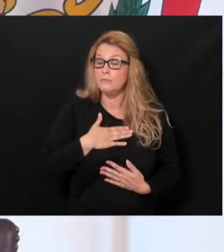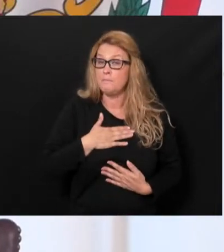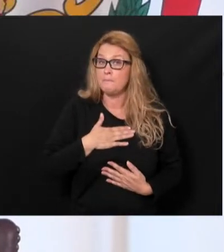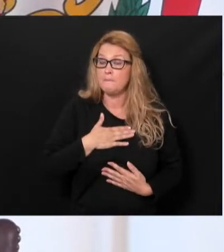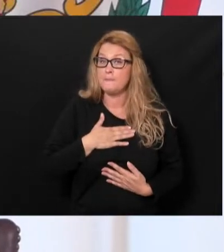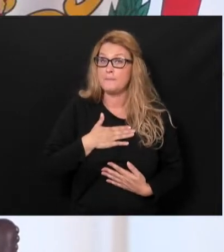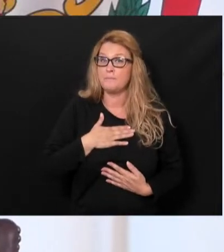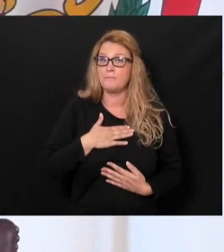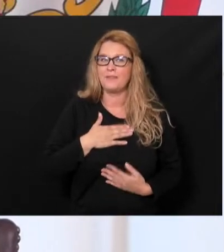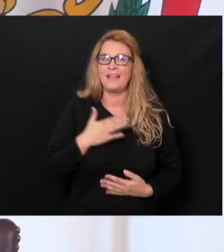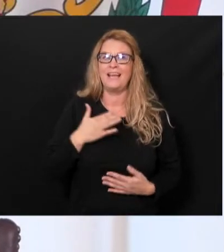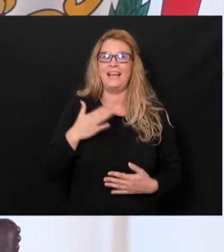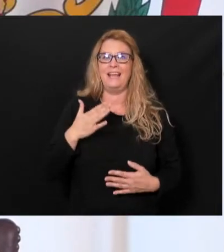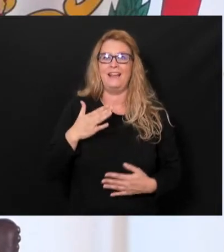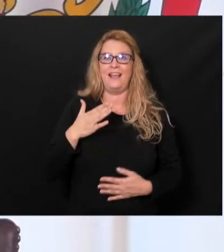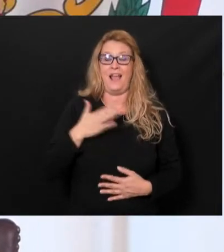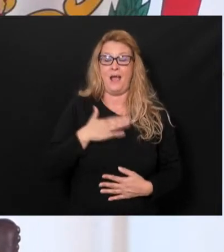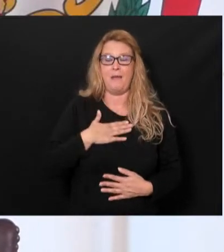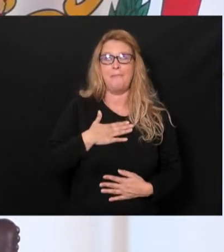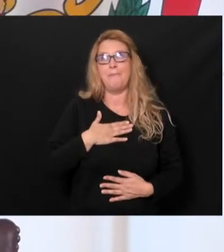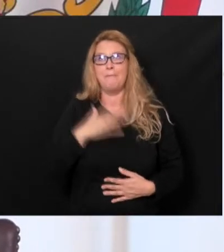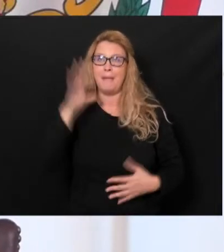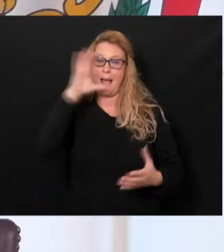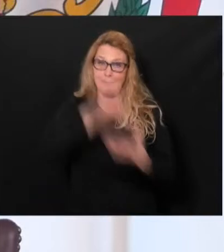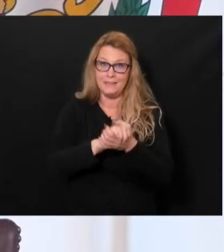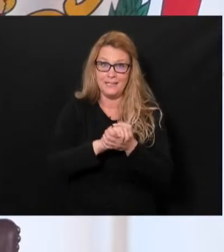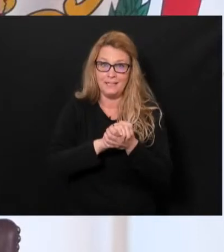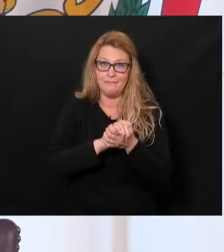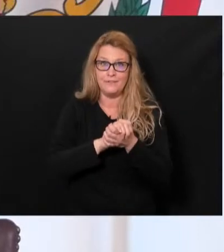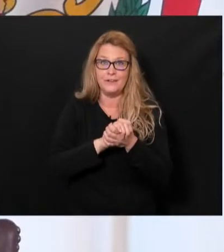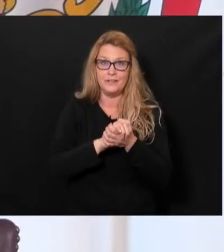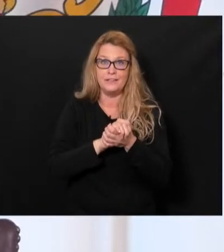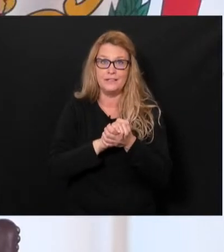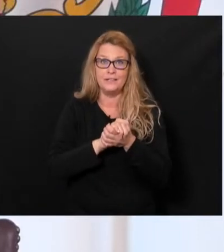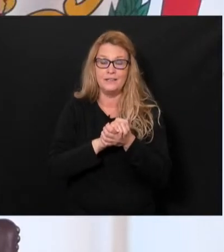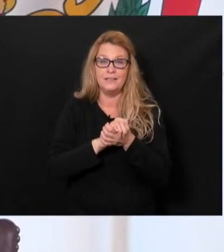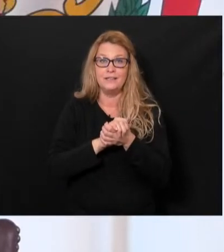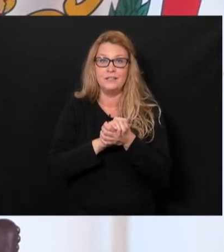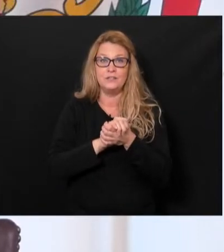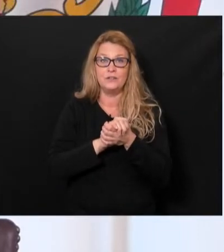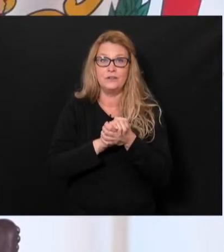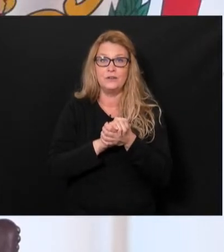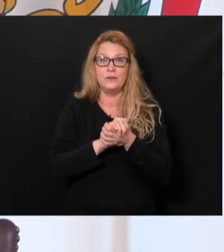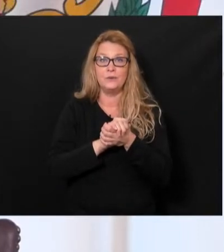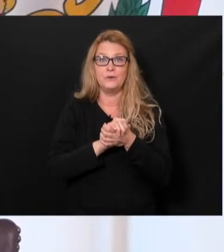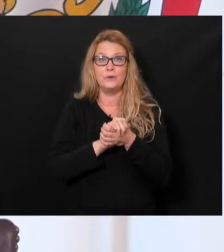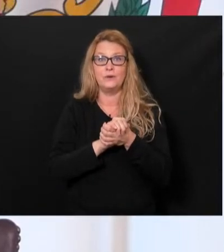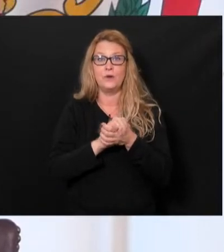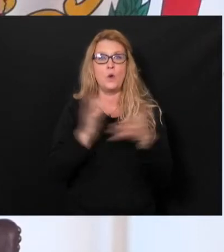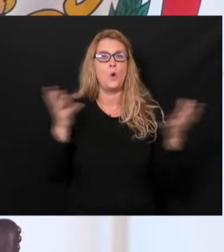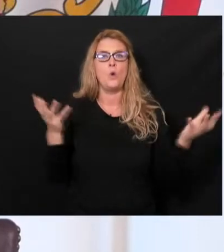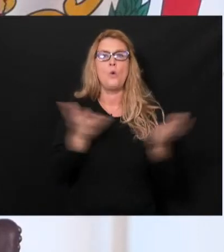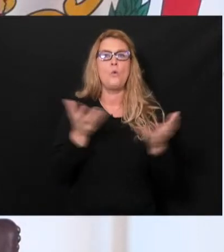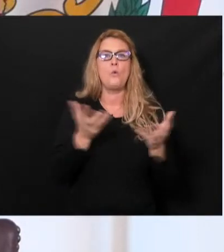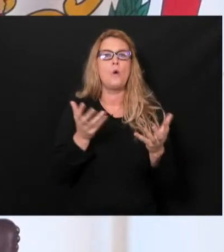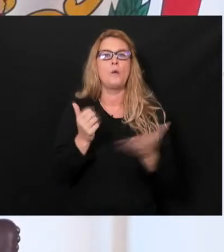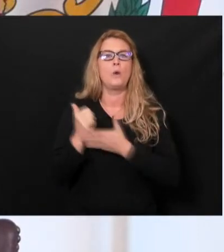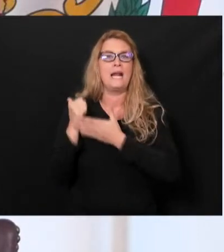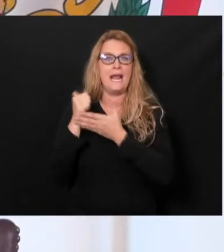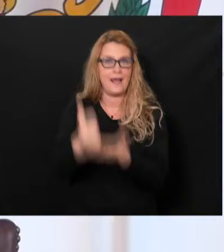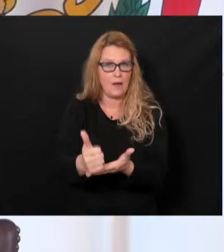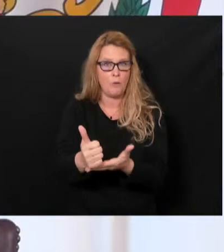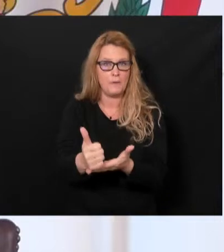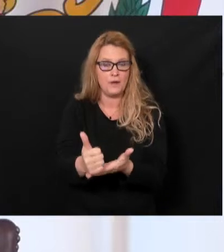going to go into promoting this here, but I believe that absolutely the thing that would turn the dial and turn it